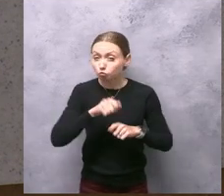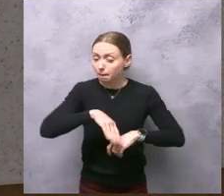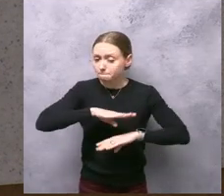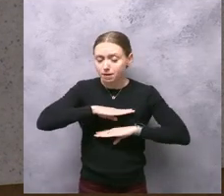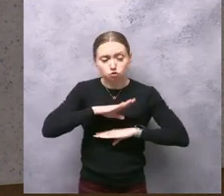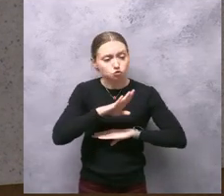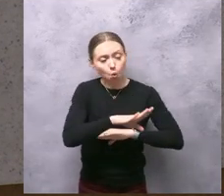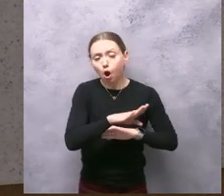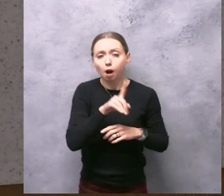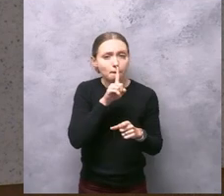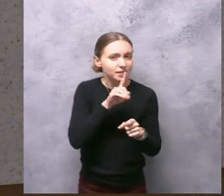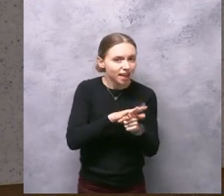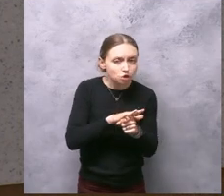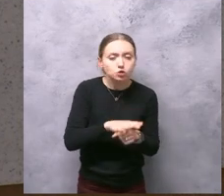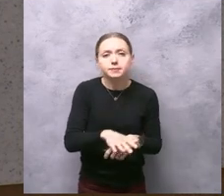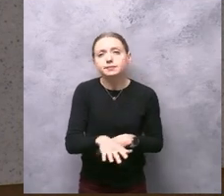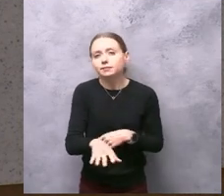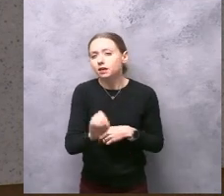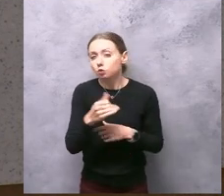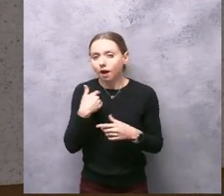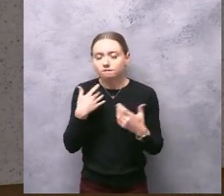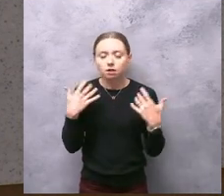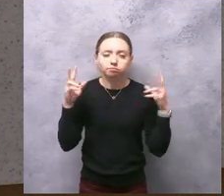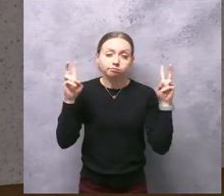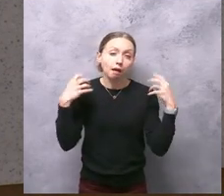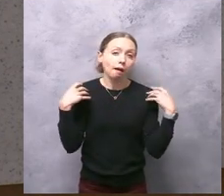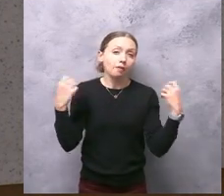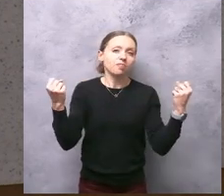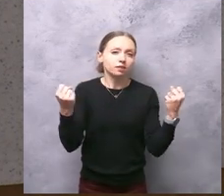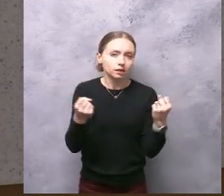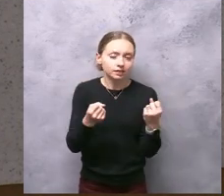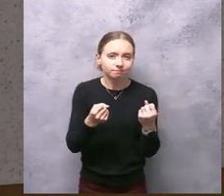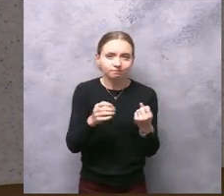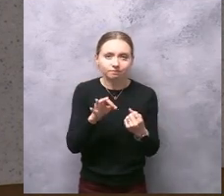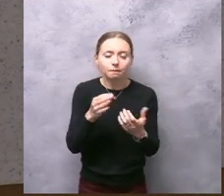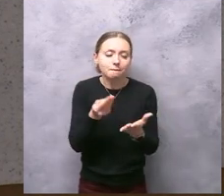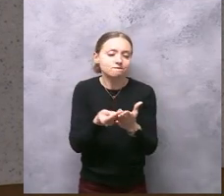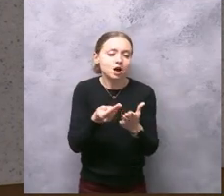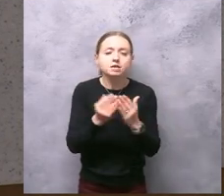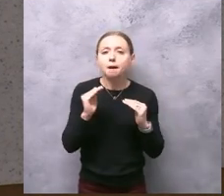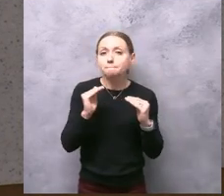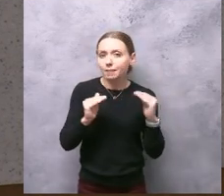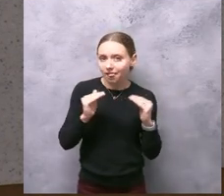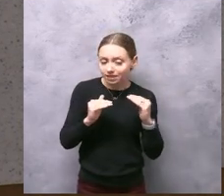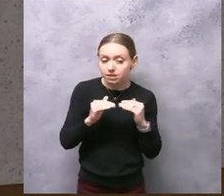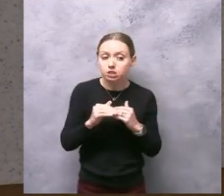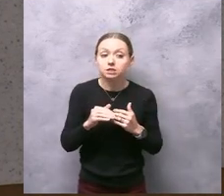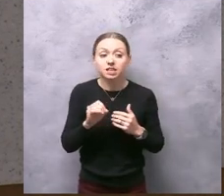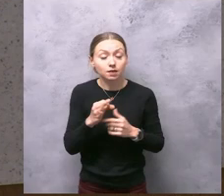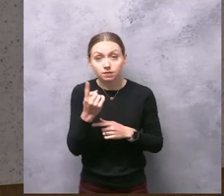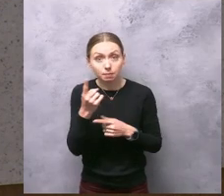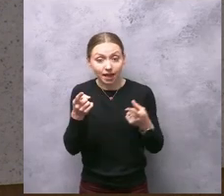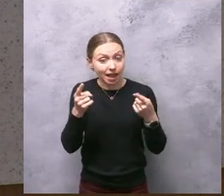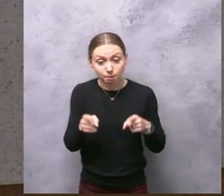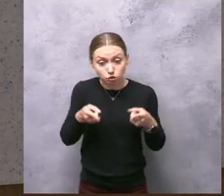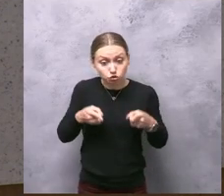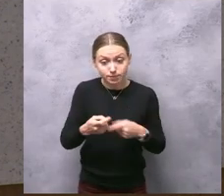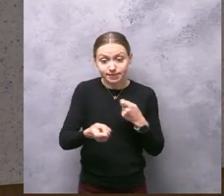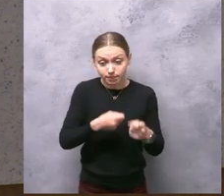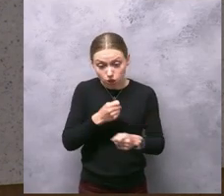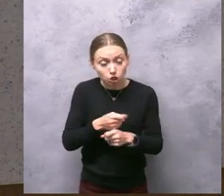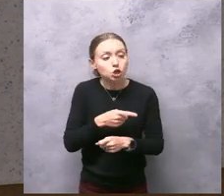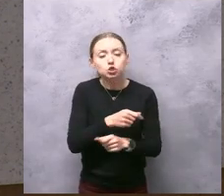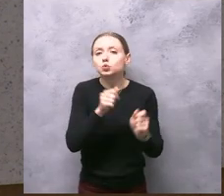a healthy enough fund balance, if something happens in that particular year that you can recover from it, or you've got a plan. So